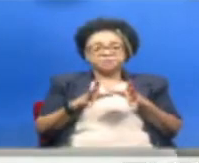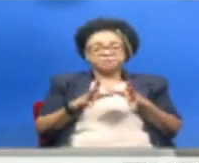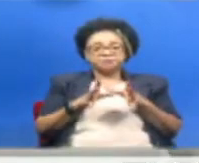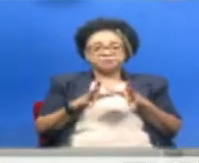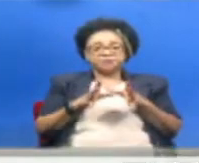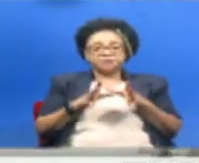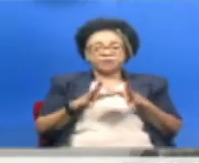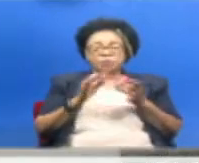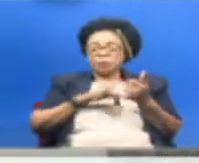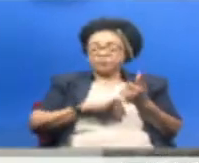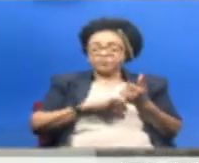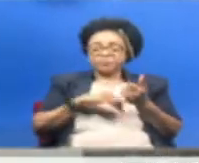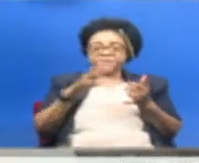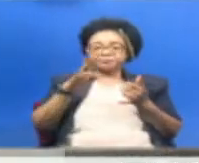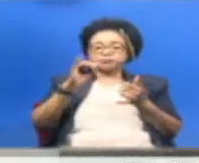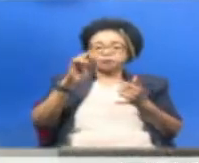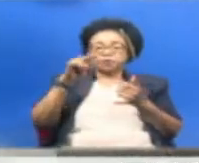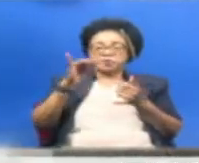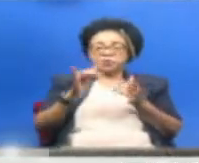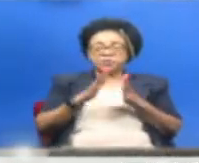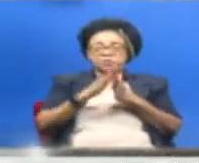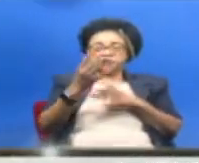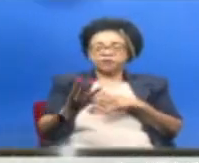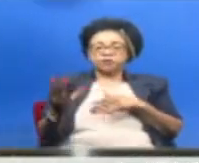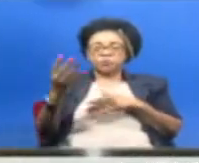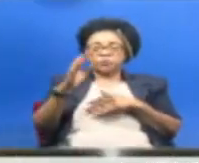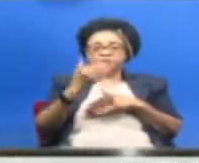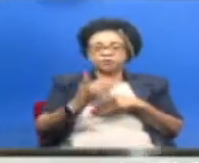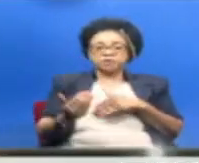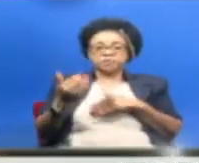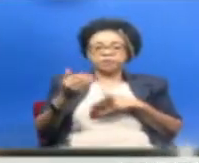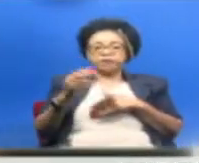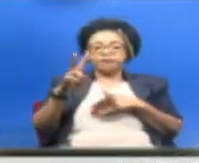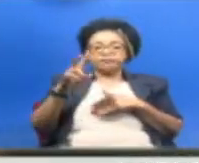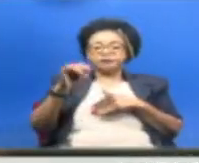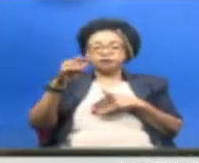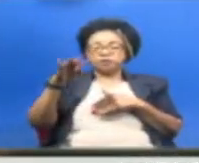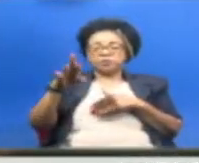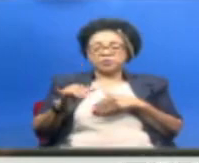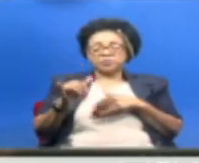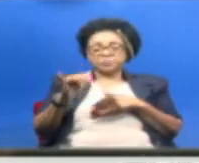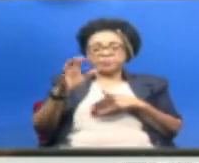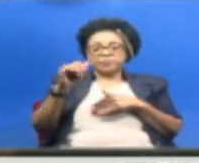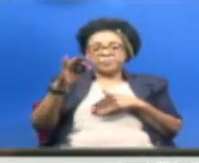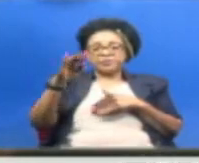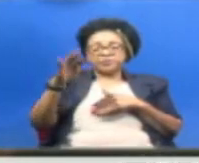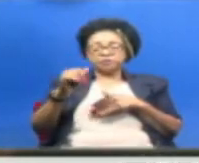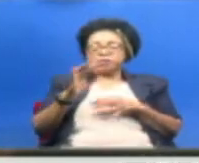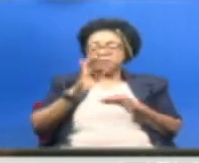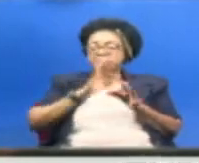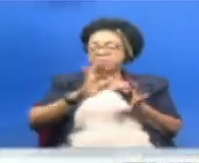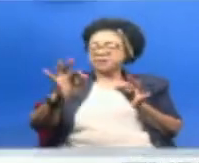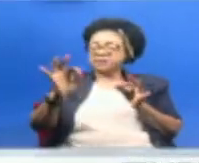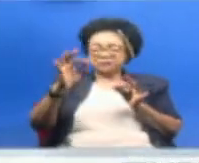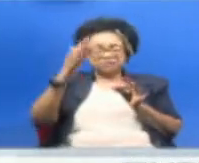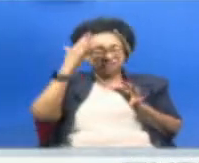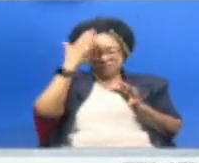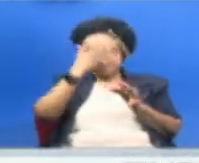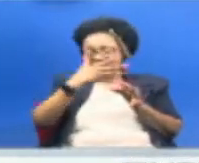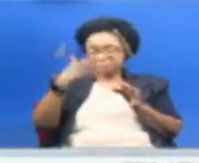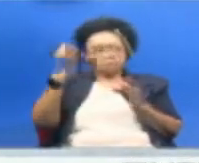wife Winnie Kirui and three children, Victory, Abigail and Natasha, were burnt beyond recognition.